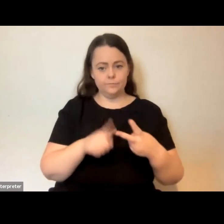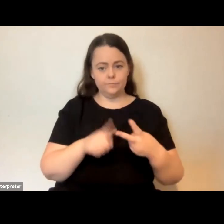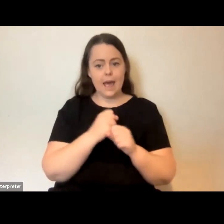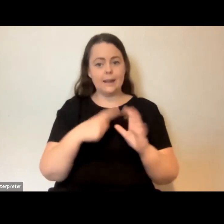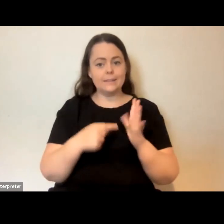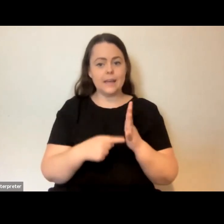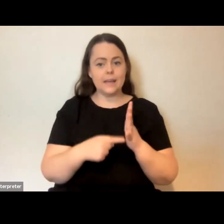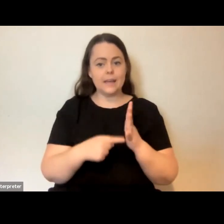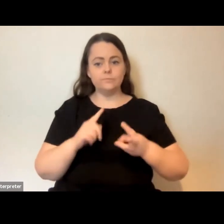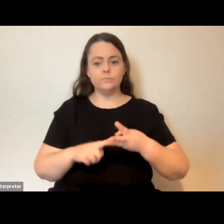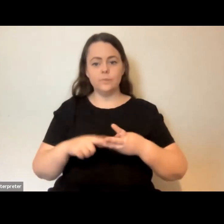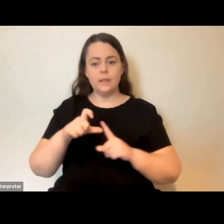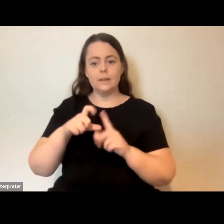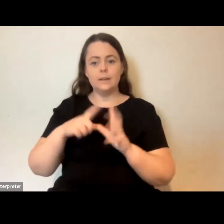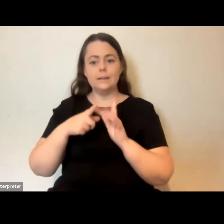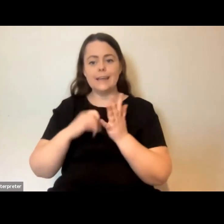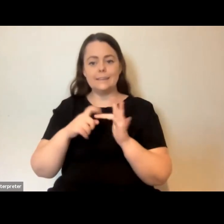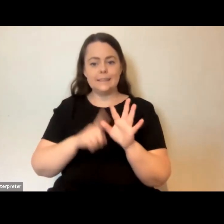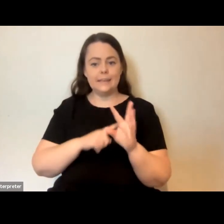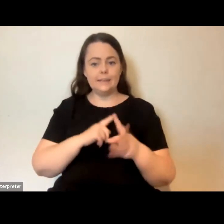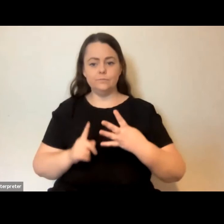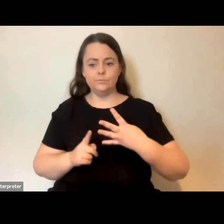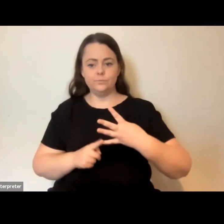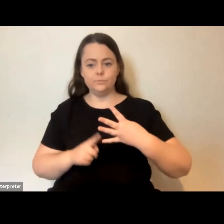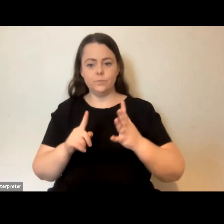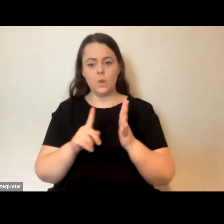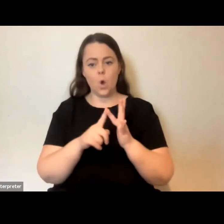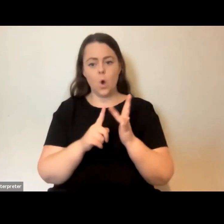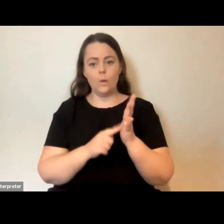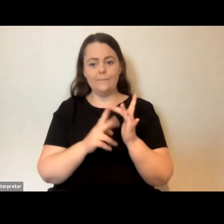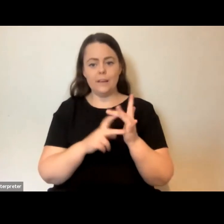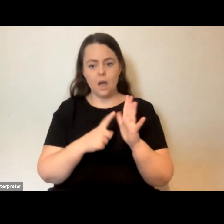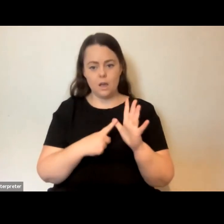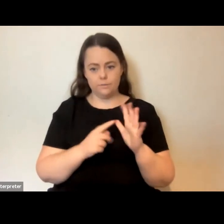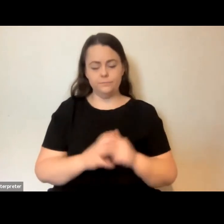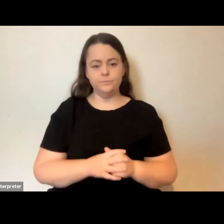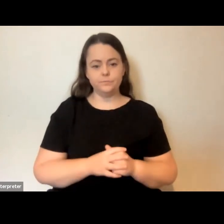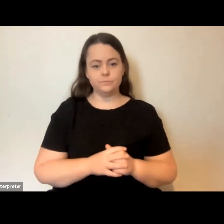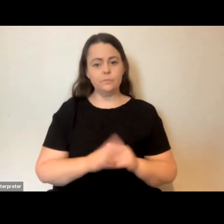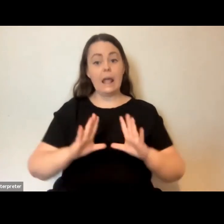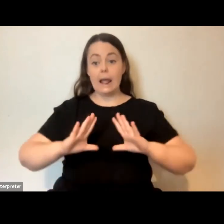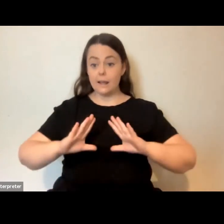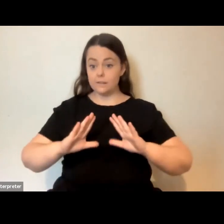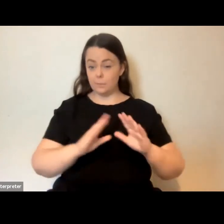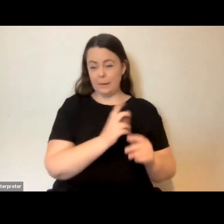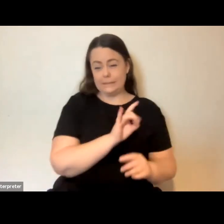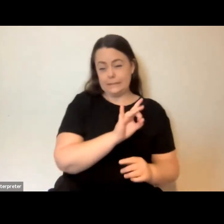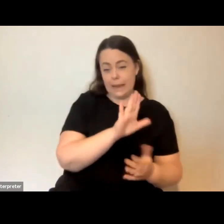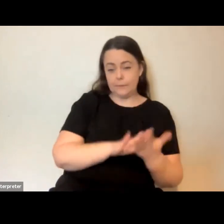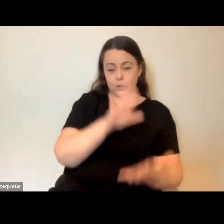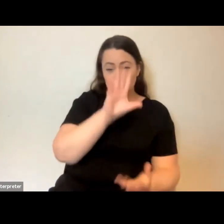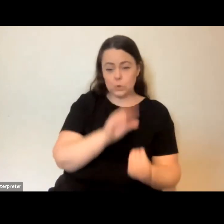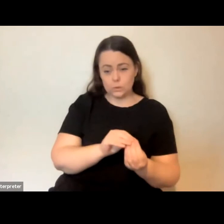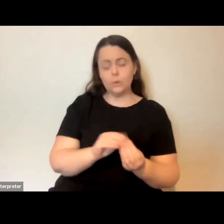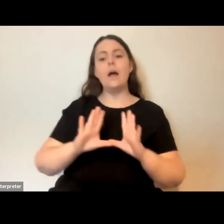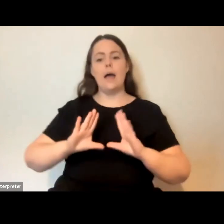on for 10 minutes all up, followed by some final comments from NDARC's director, Professor Mike Farrell. Thank you, colleagues.